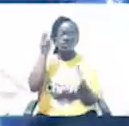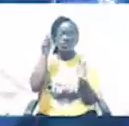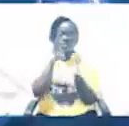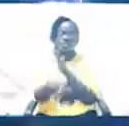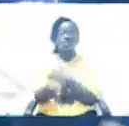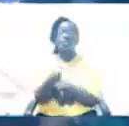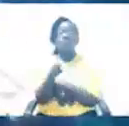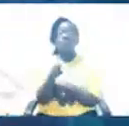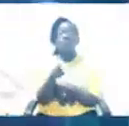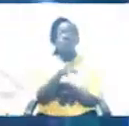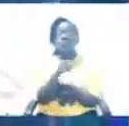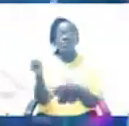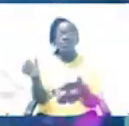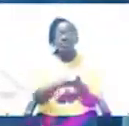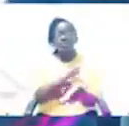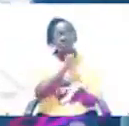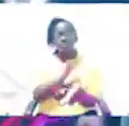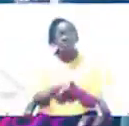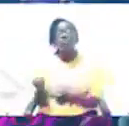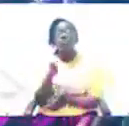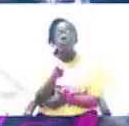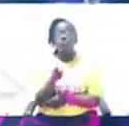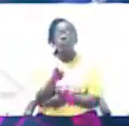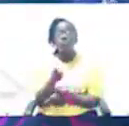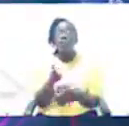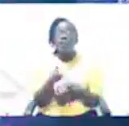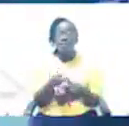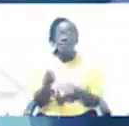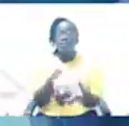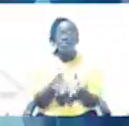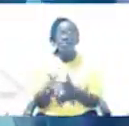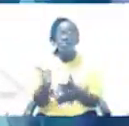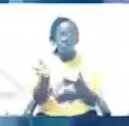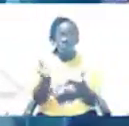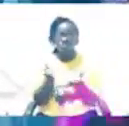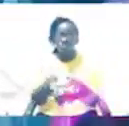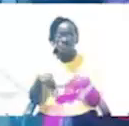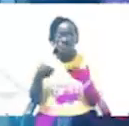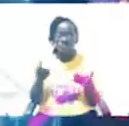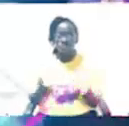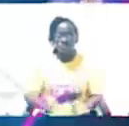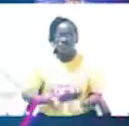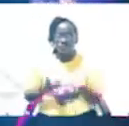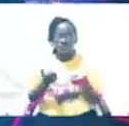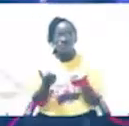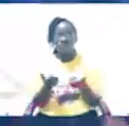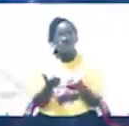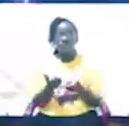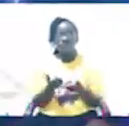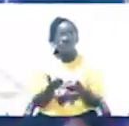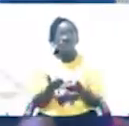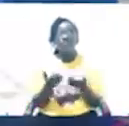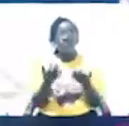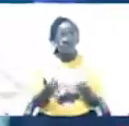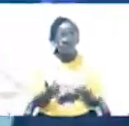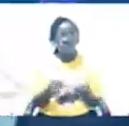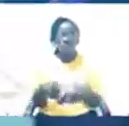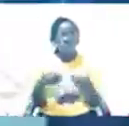And he wants to destroy you. Now, person say, but Jesus wants to give you life. So yes, person, I will give you one more